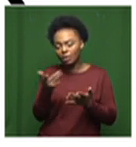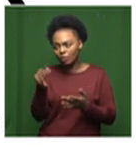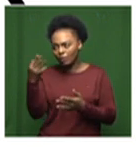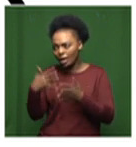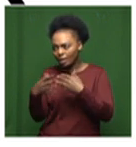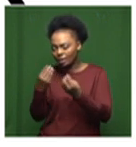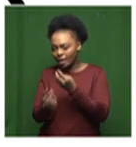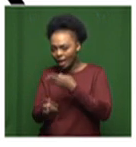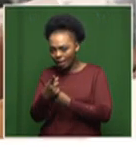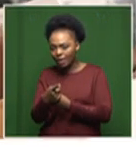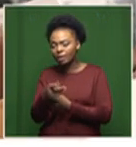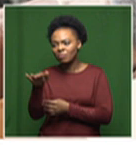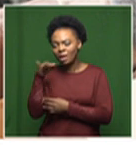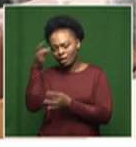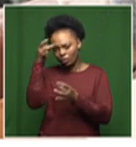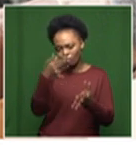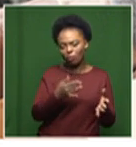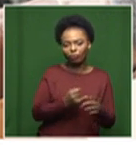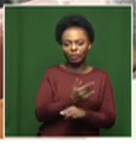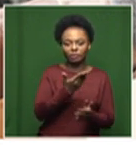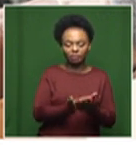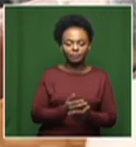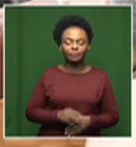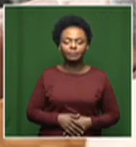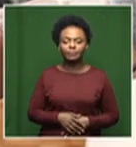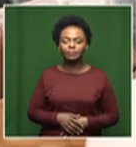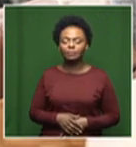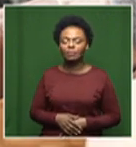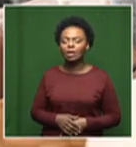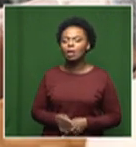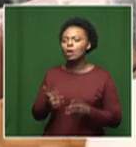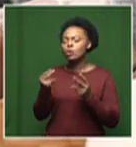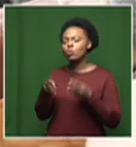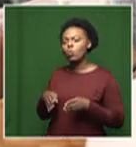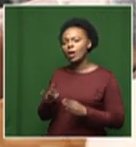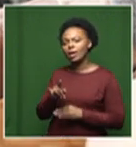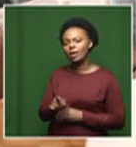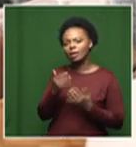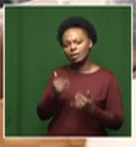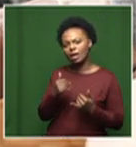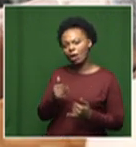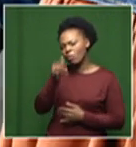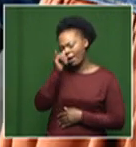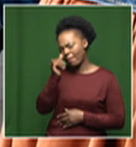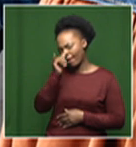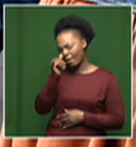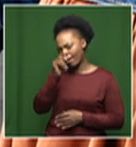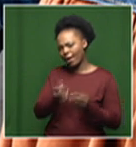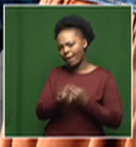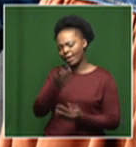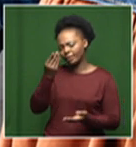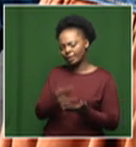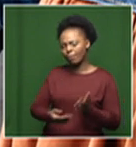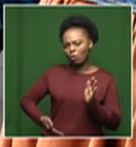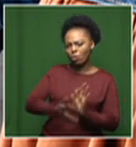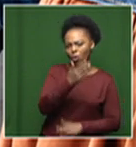any activity on any of your accounts. Yeah. What are some of the new ways that the cyber criminals have found around the tap and go